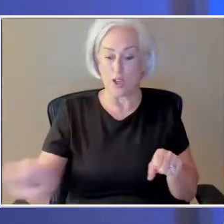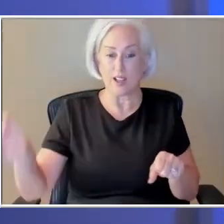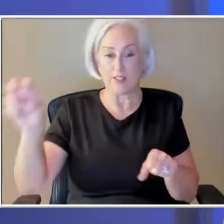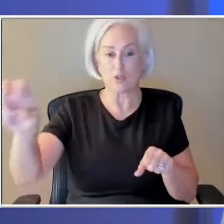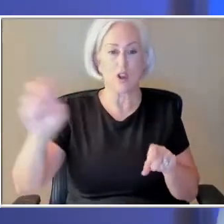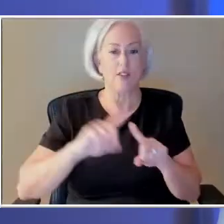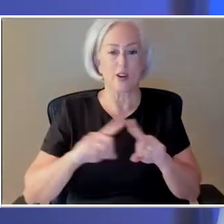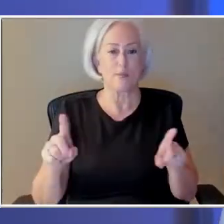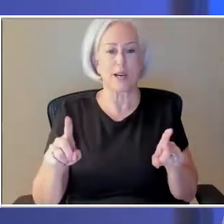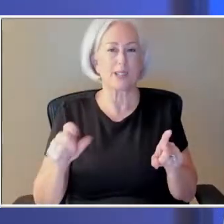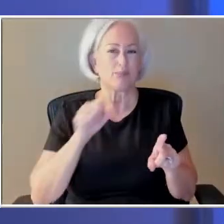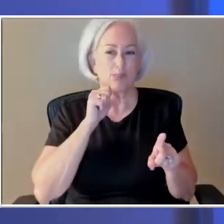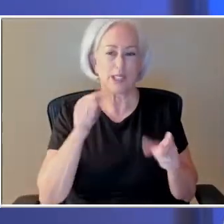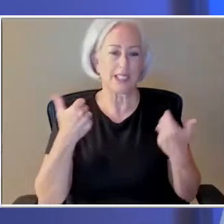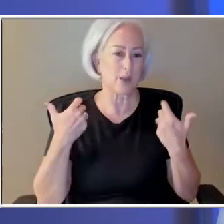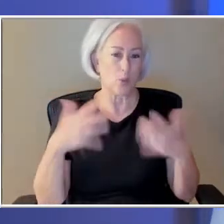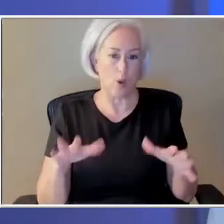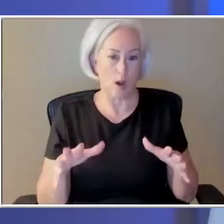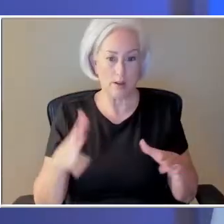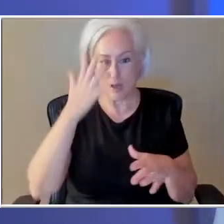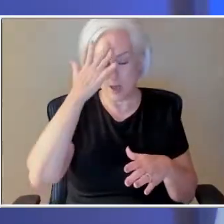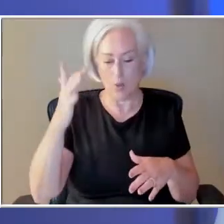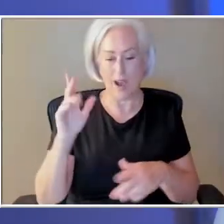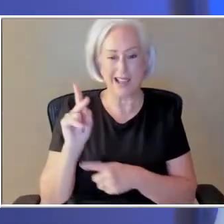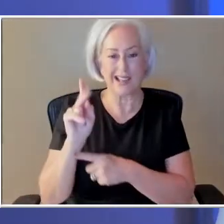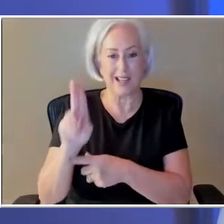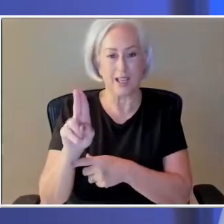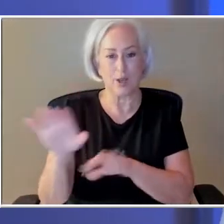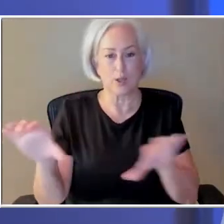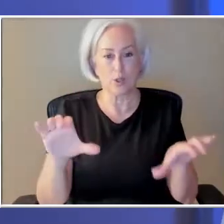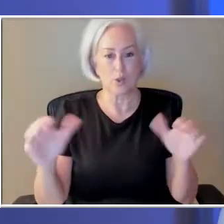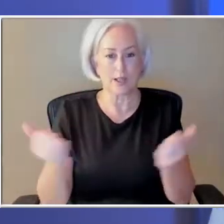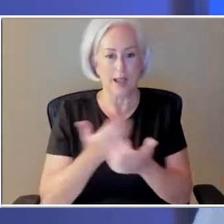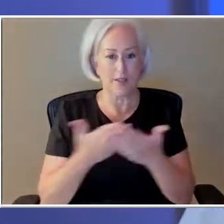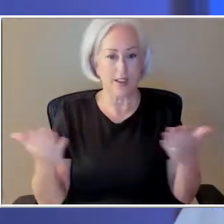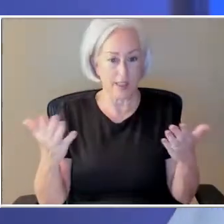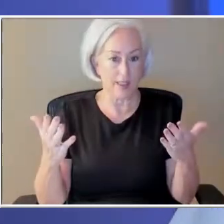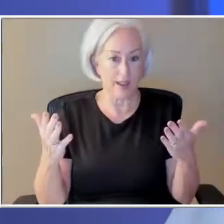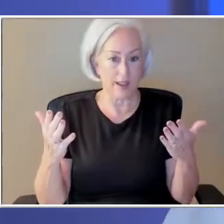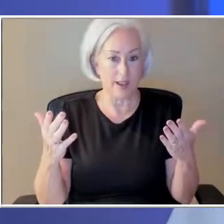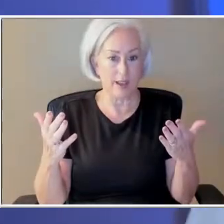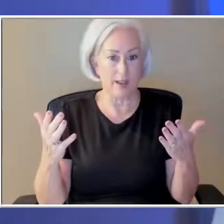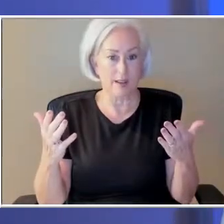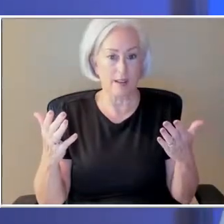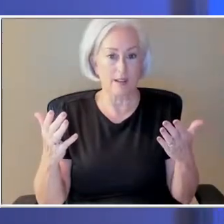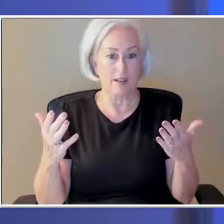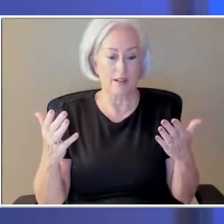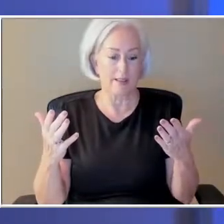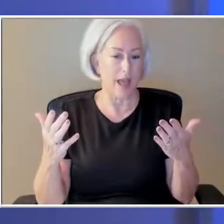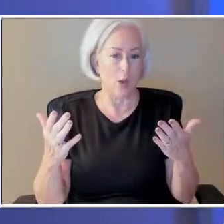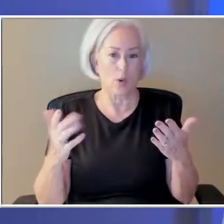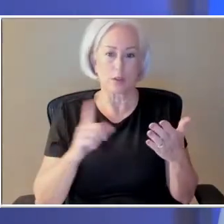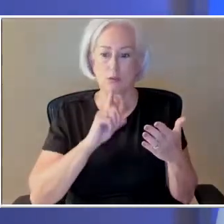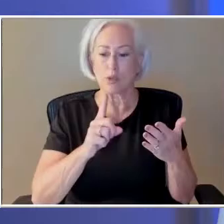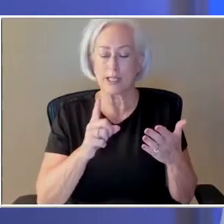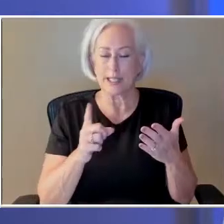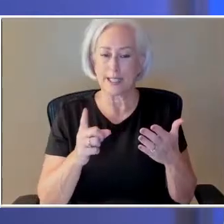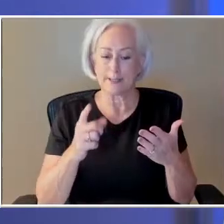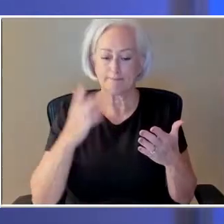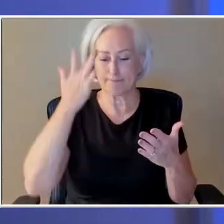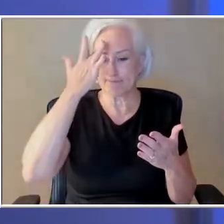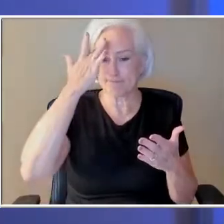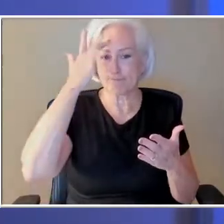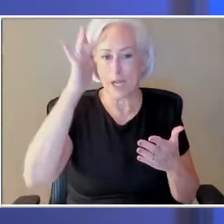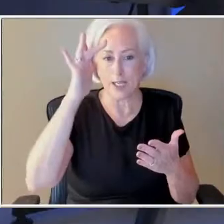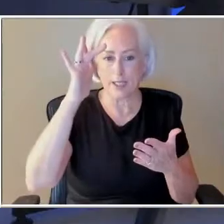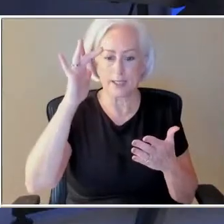necessary because KU was doing everything that was at the cutting edge of what was going on with